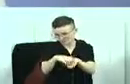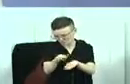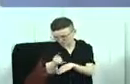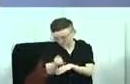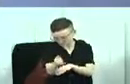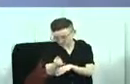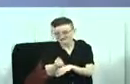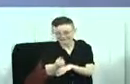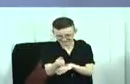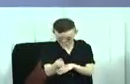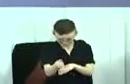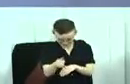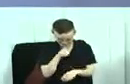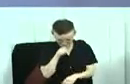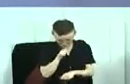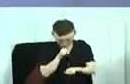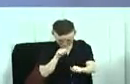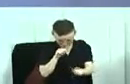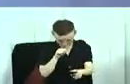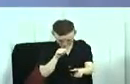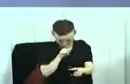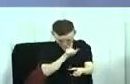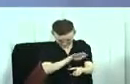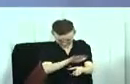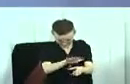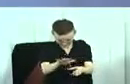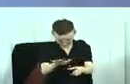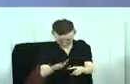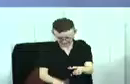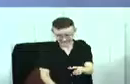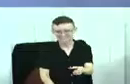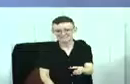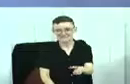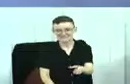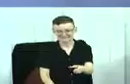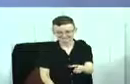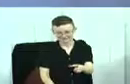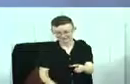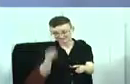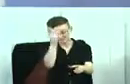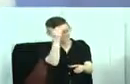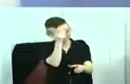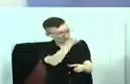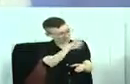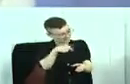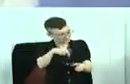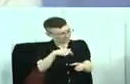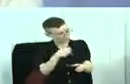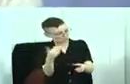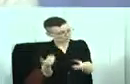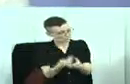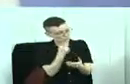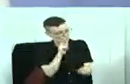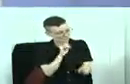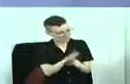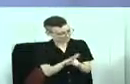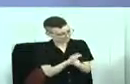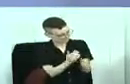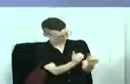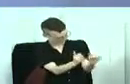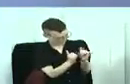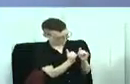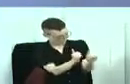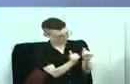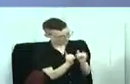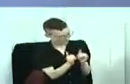blessed it. And really what's happening today, this is a new covenant between you and I, that we experience